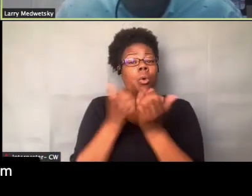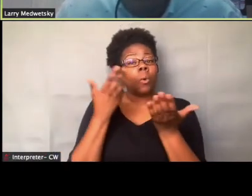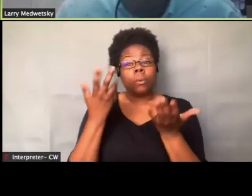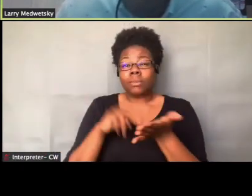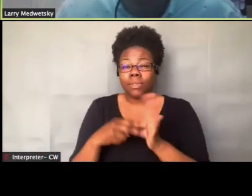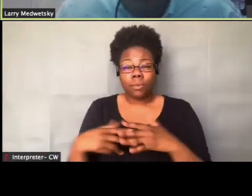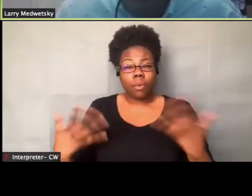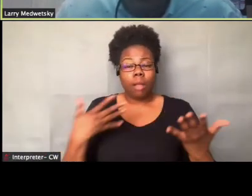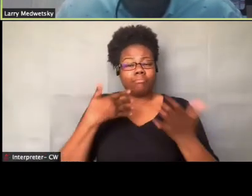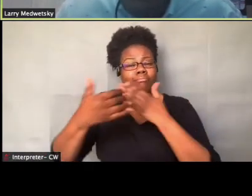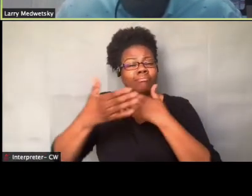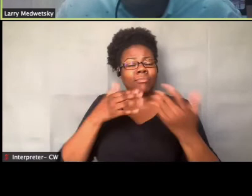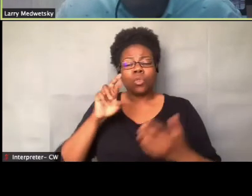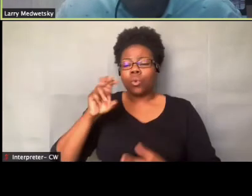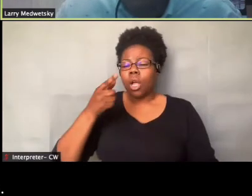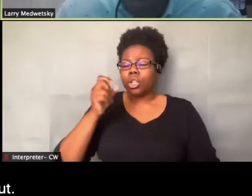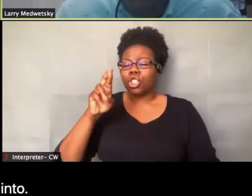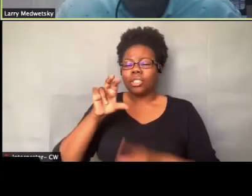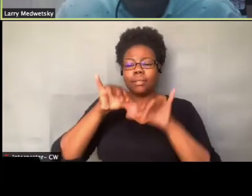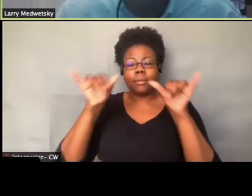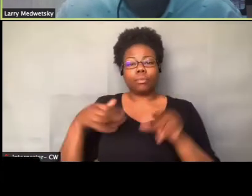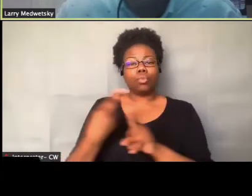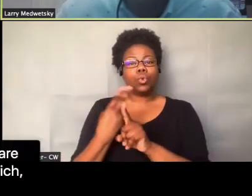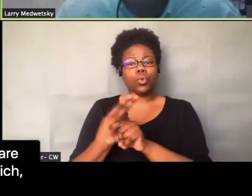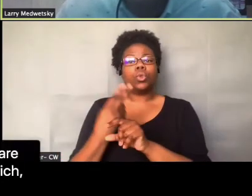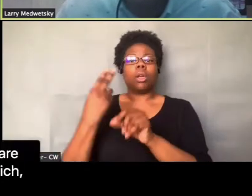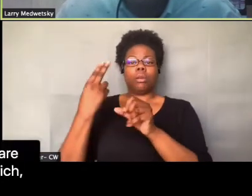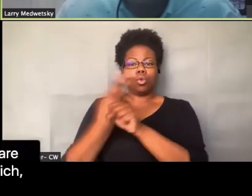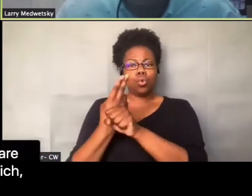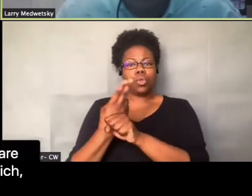have many people talking on it without interfering with each other.